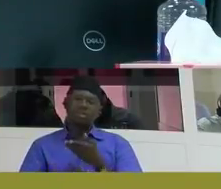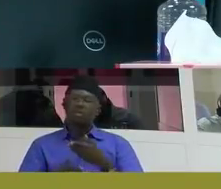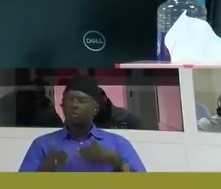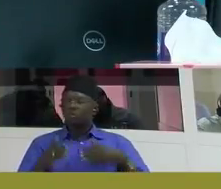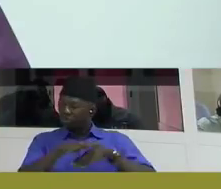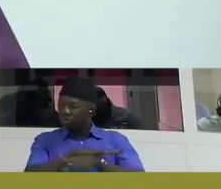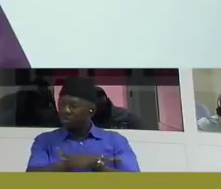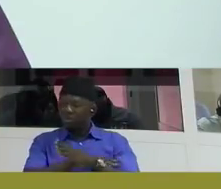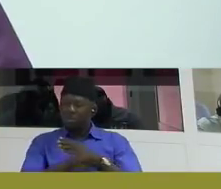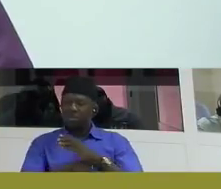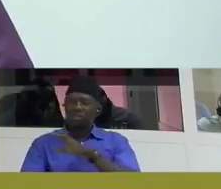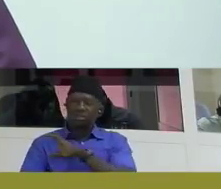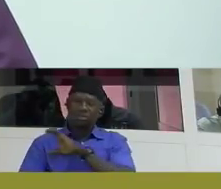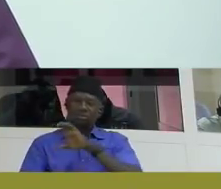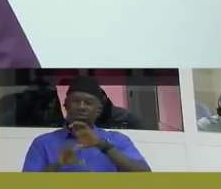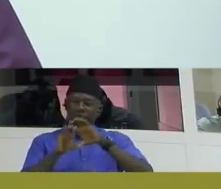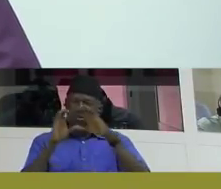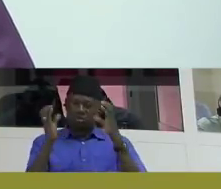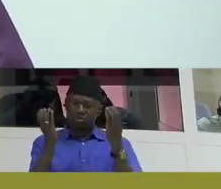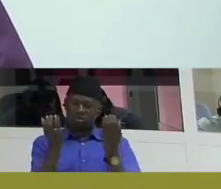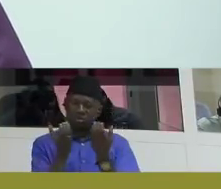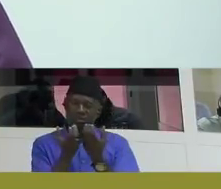going inside the community,